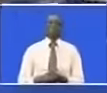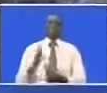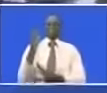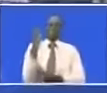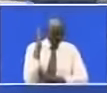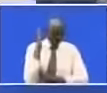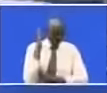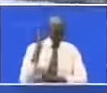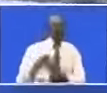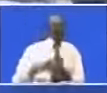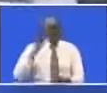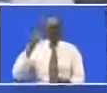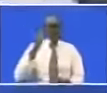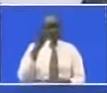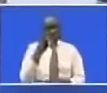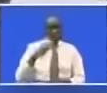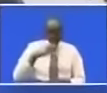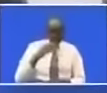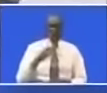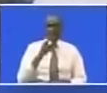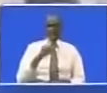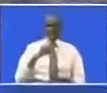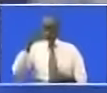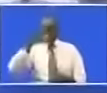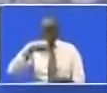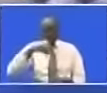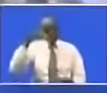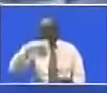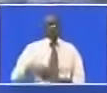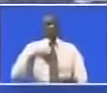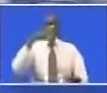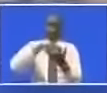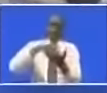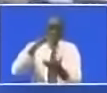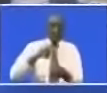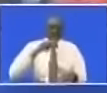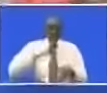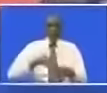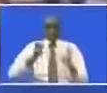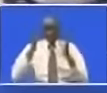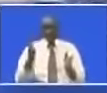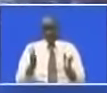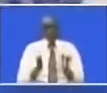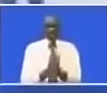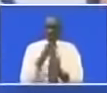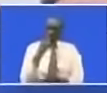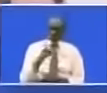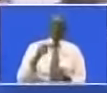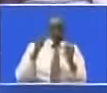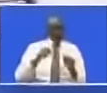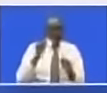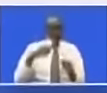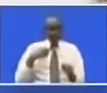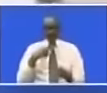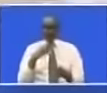Security has been beefed up and around polling stations and on the streets of Zanzibar, with the opposition claiming possible rigging